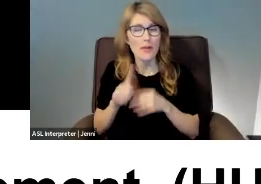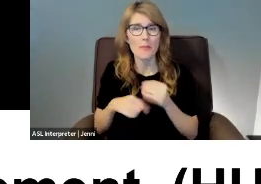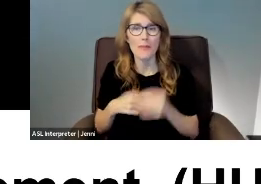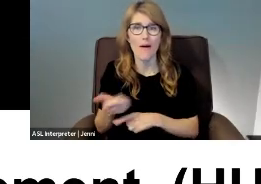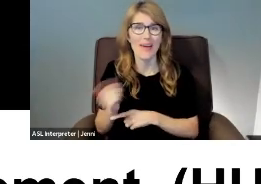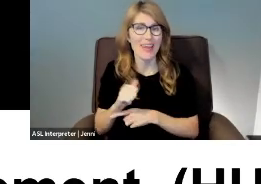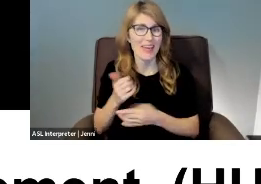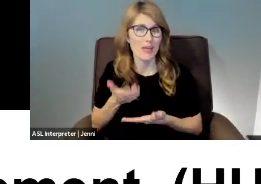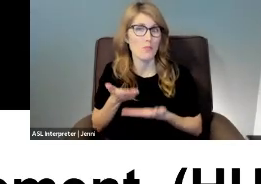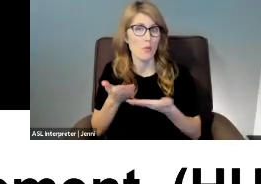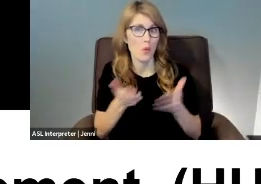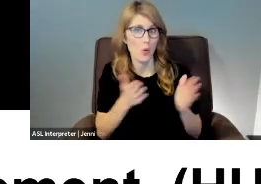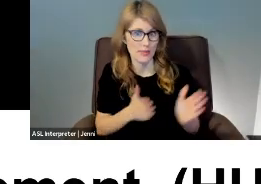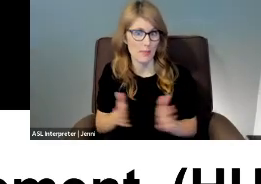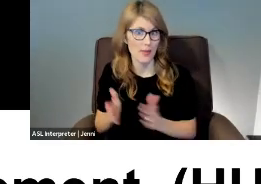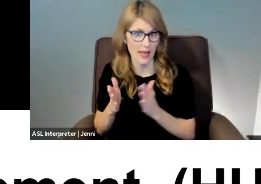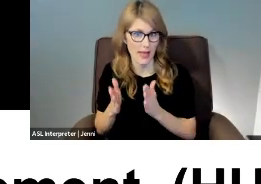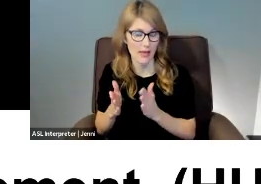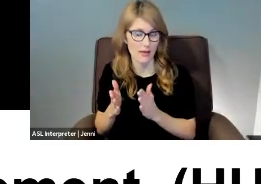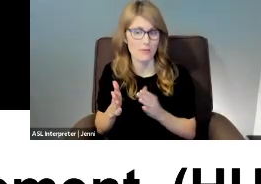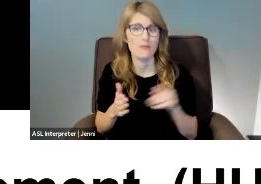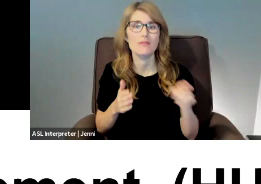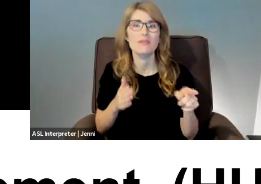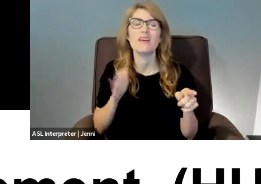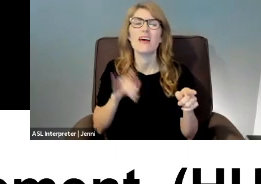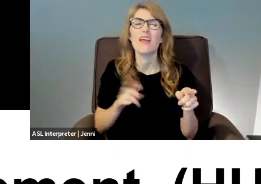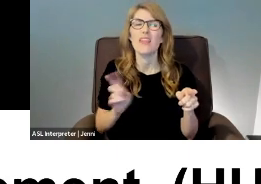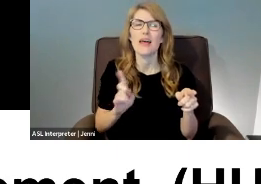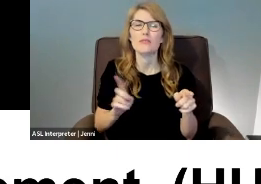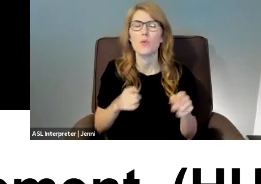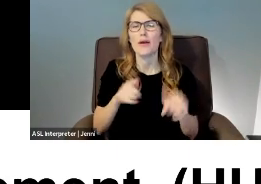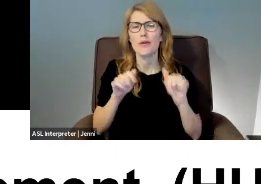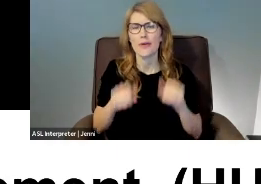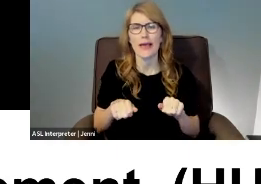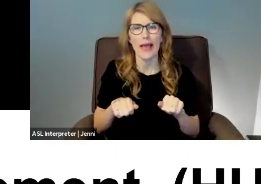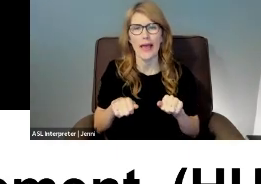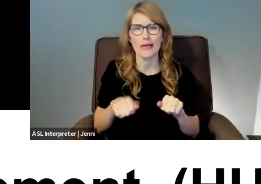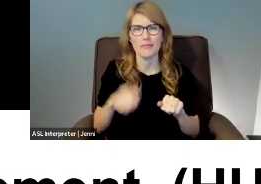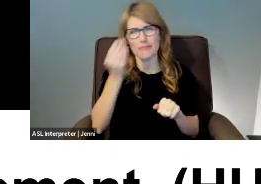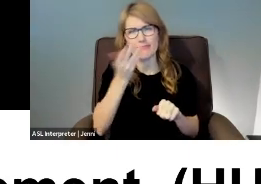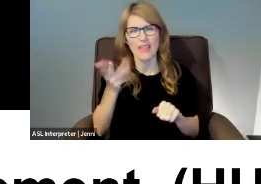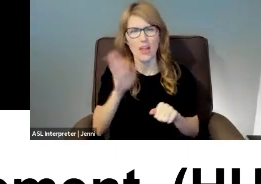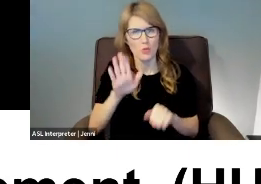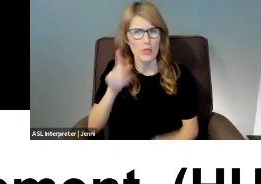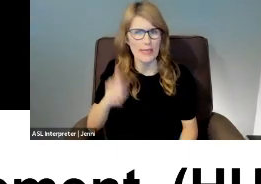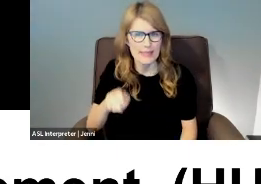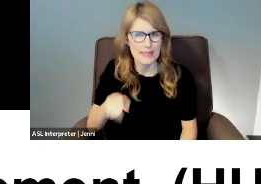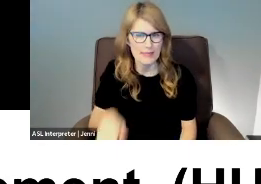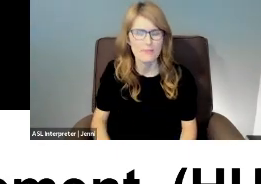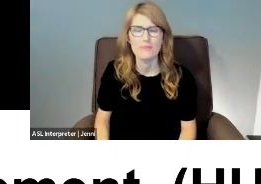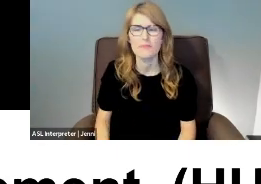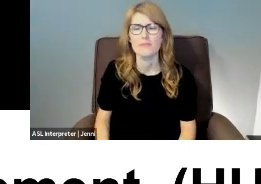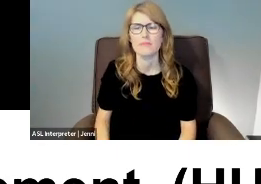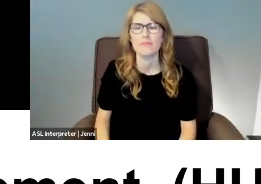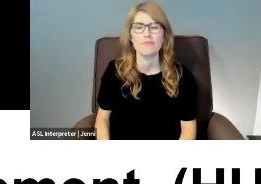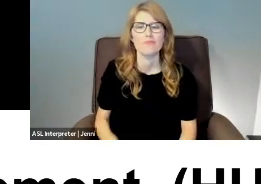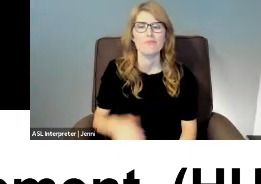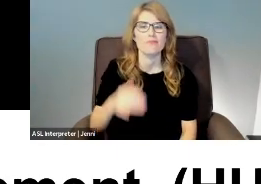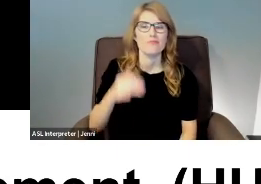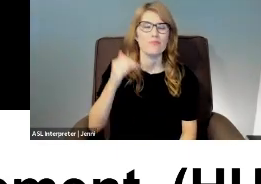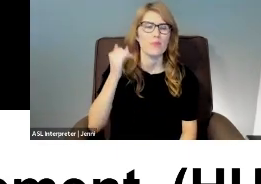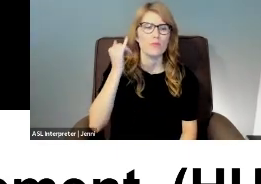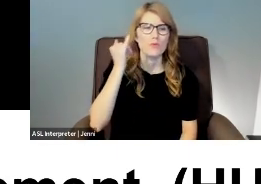proposed plans. And this is where you can make your needs known. So if attend